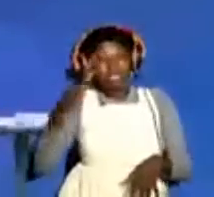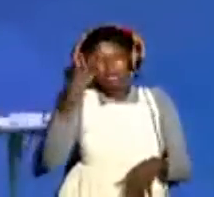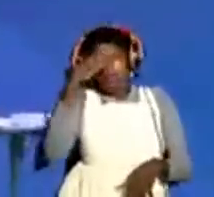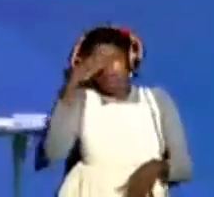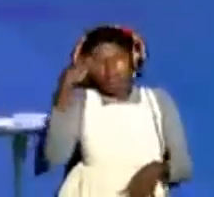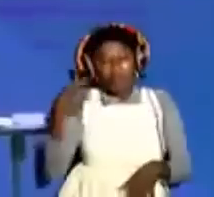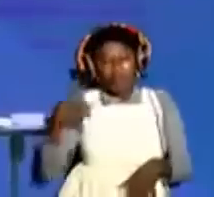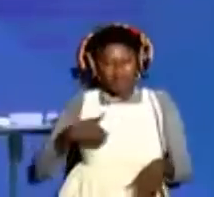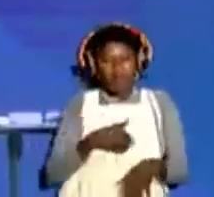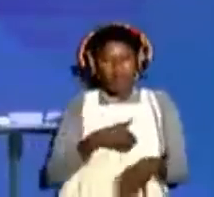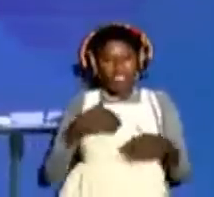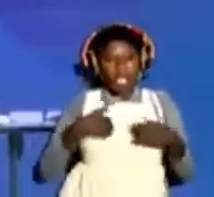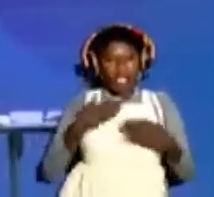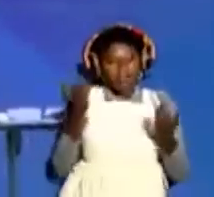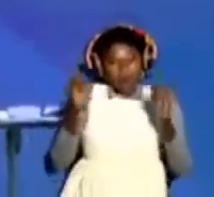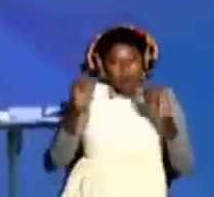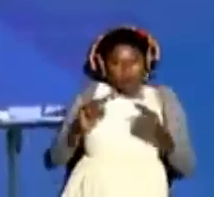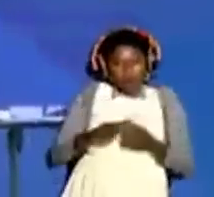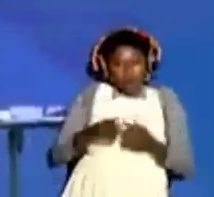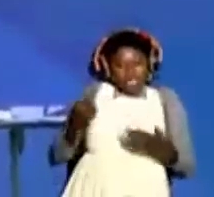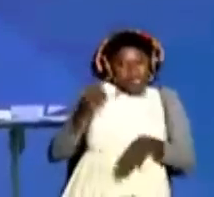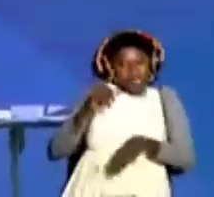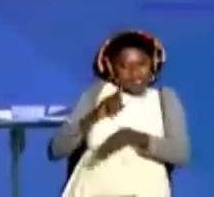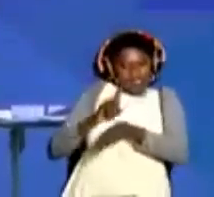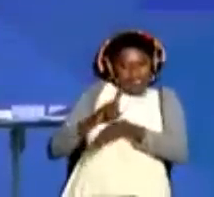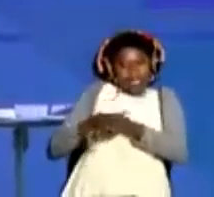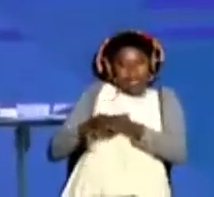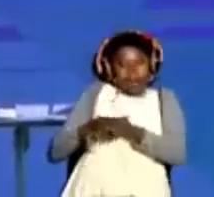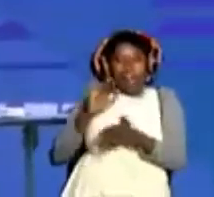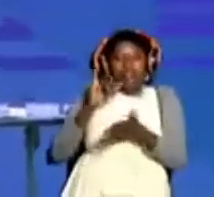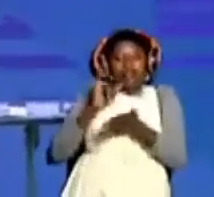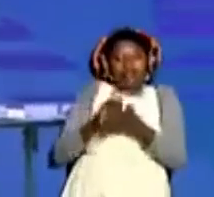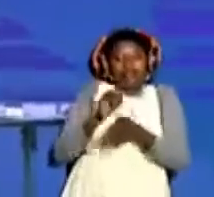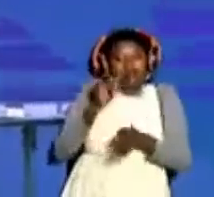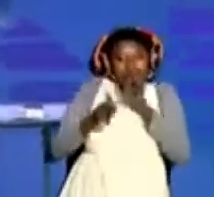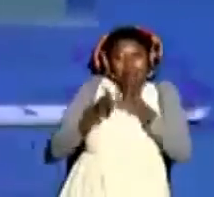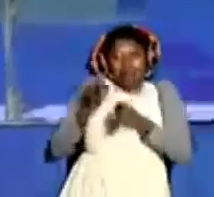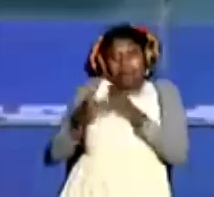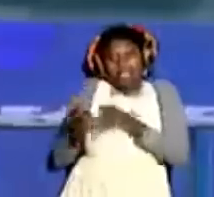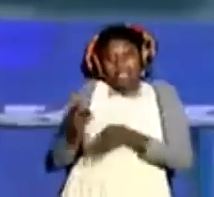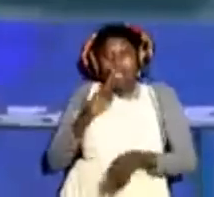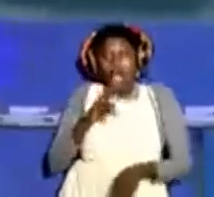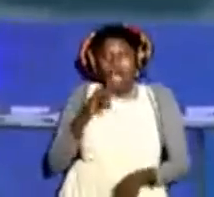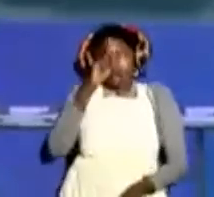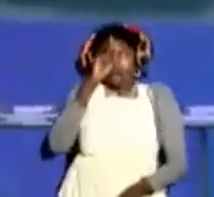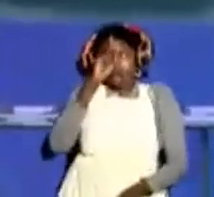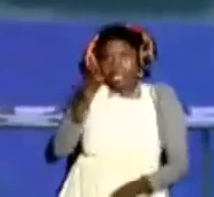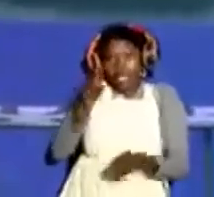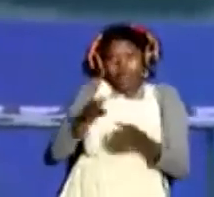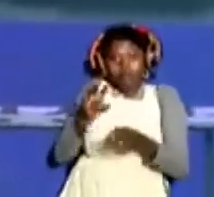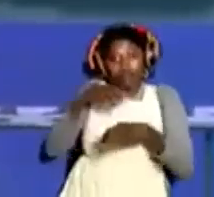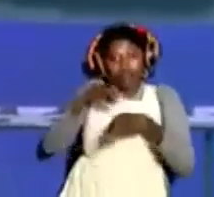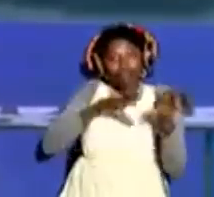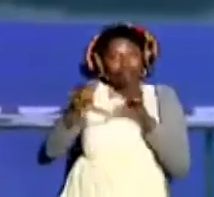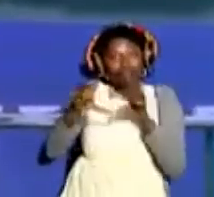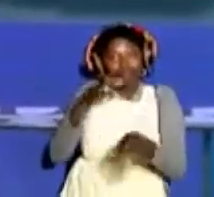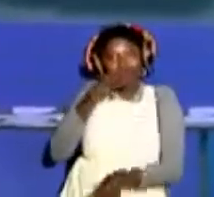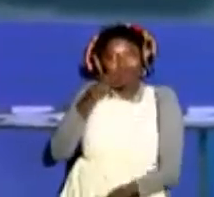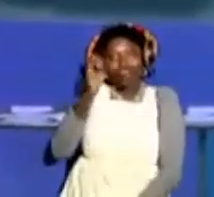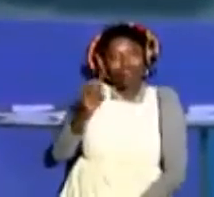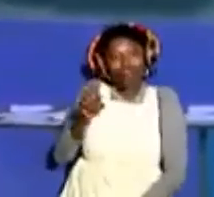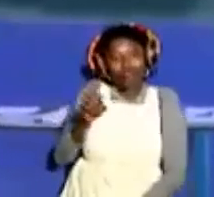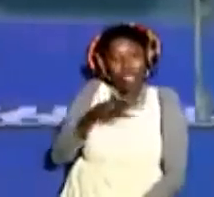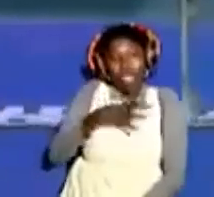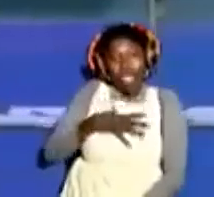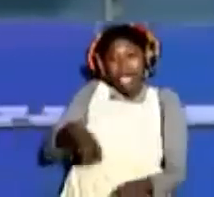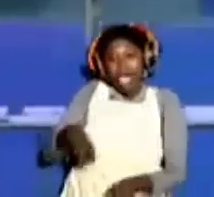Because we have come to that generation where men are very brilliant to do evil.